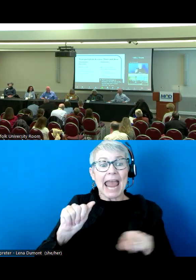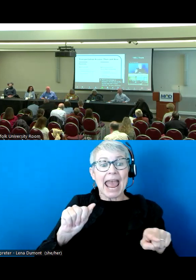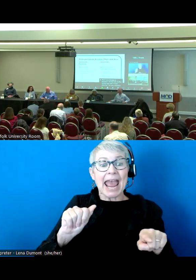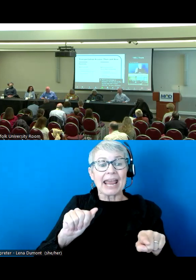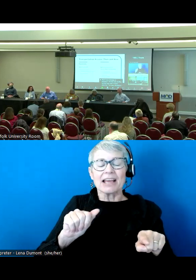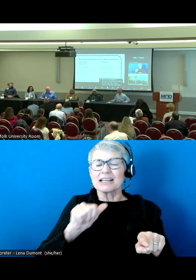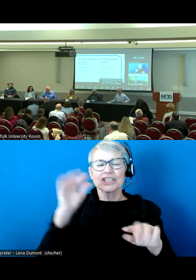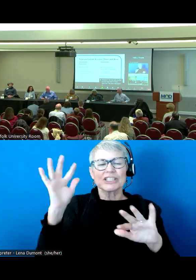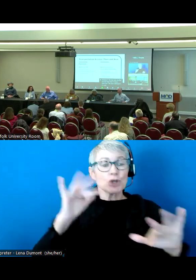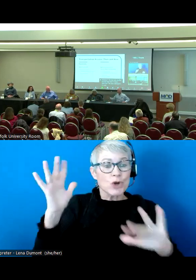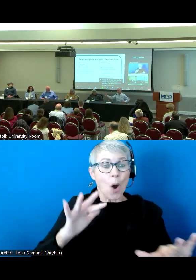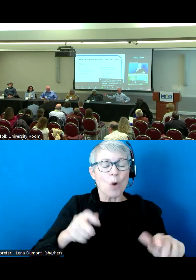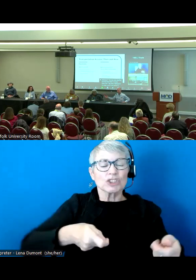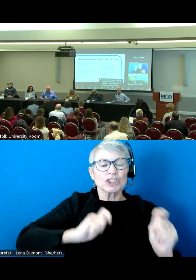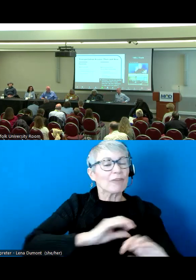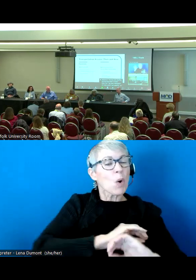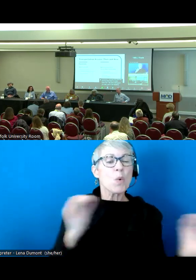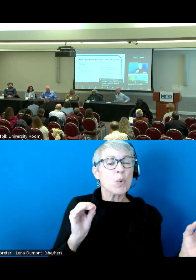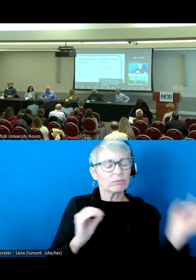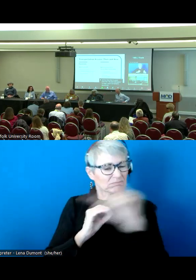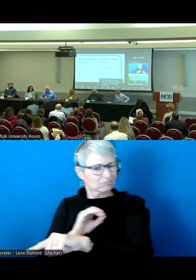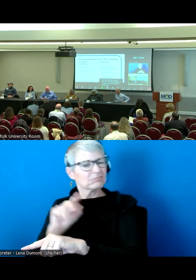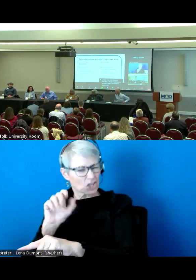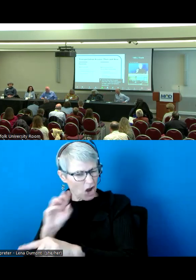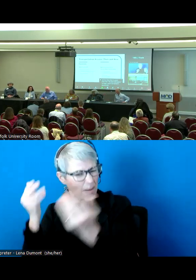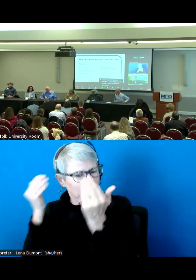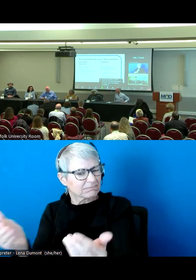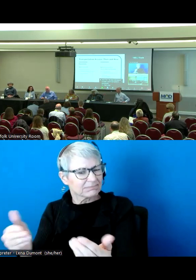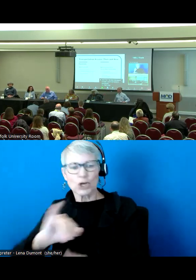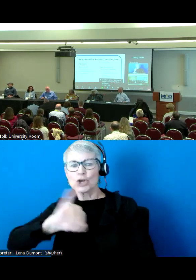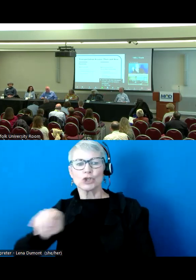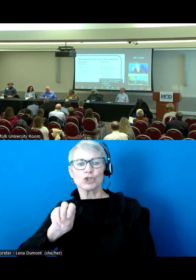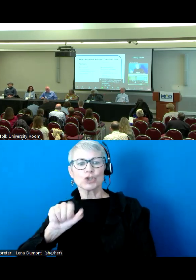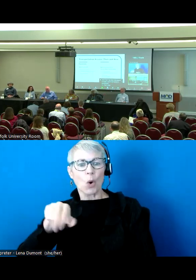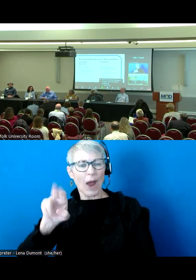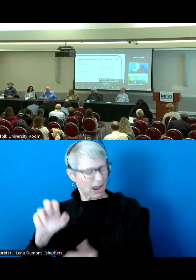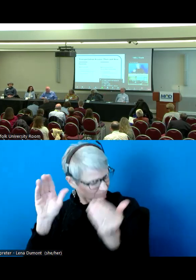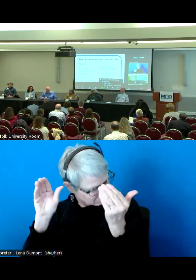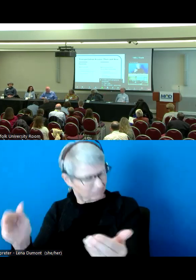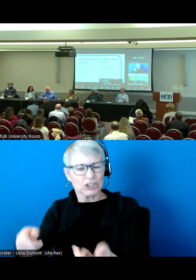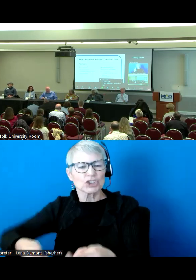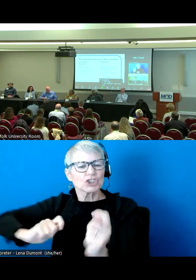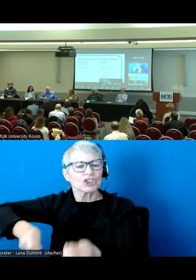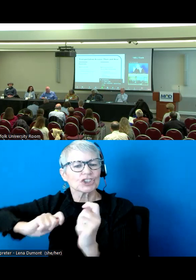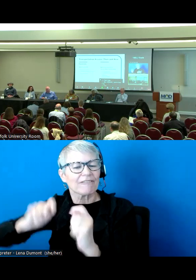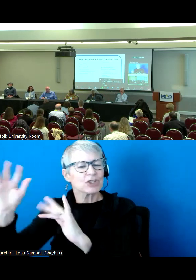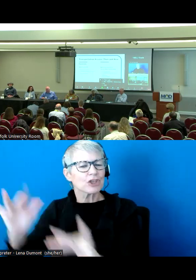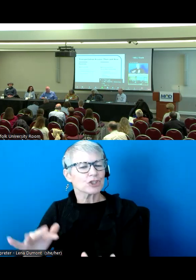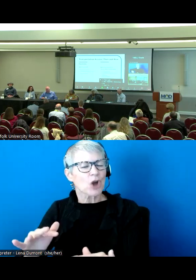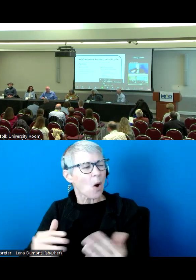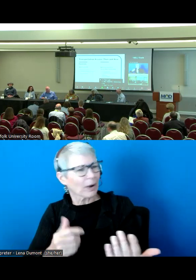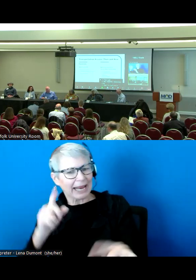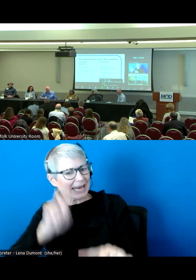accessibility. Hey, That's right. That too. Joanne does it too, down in Braintree. And Joanne as well. Yeah, no. I just wanted to say, I